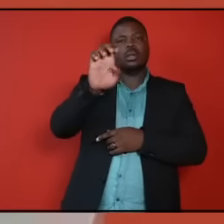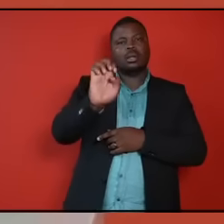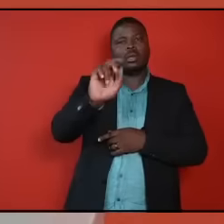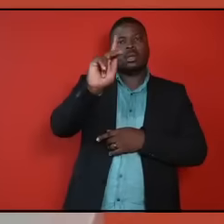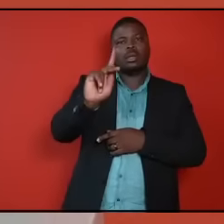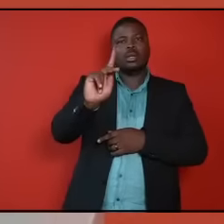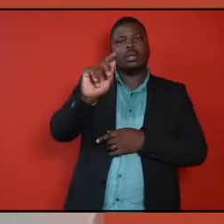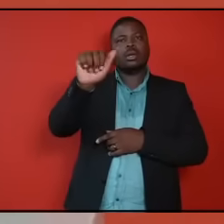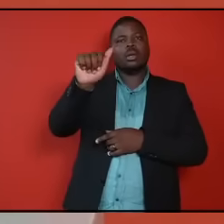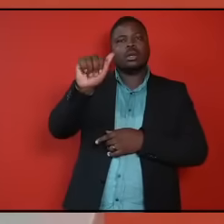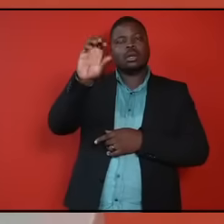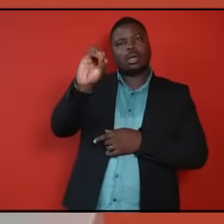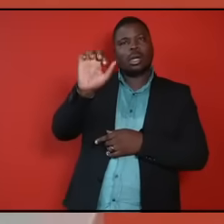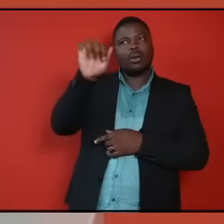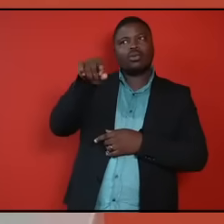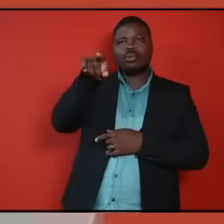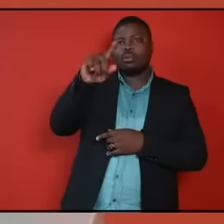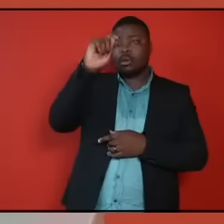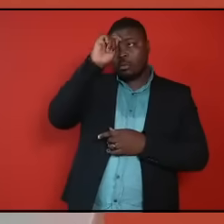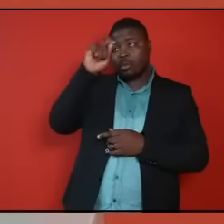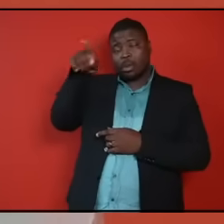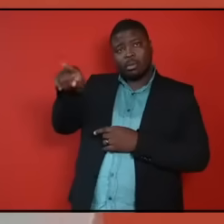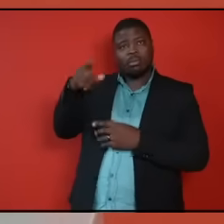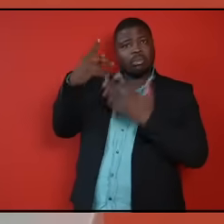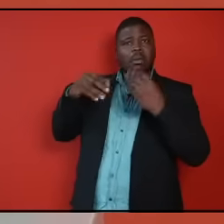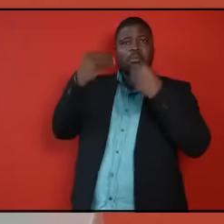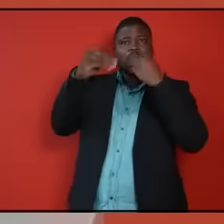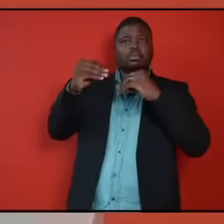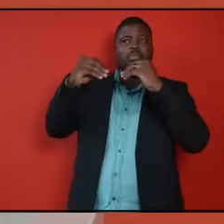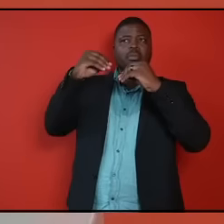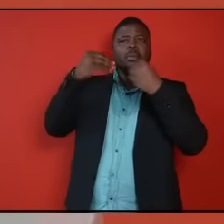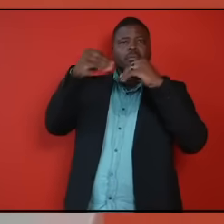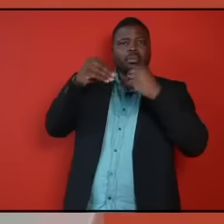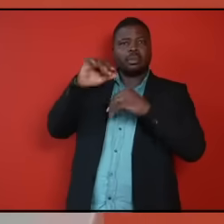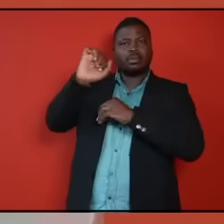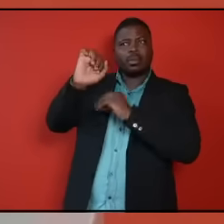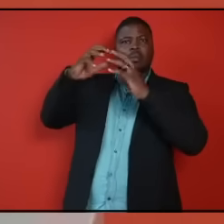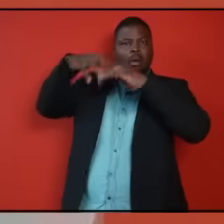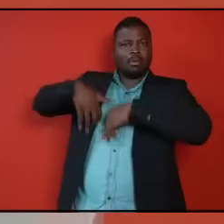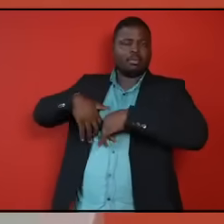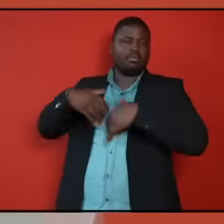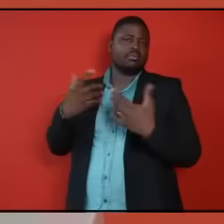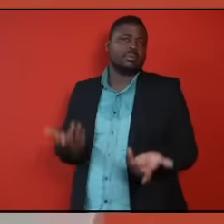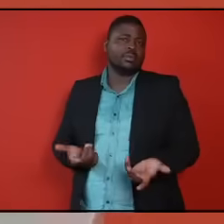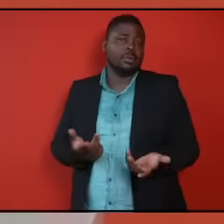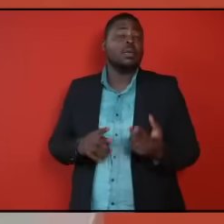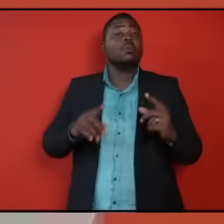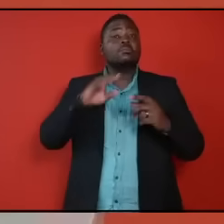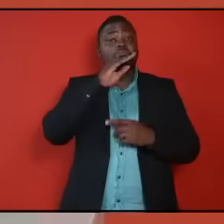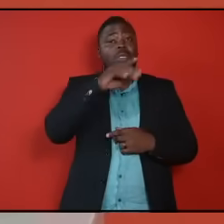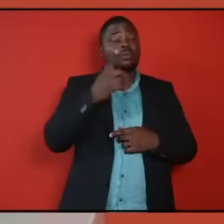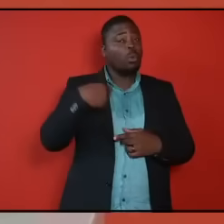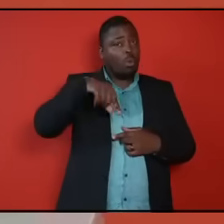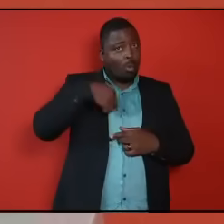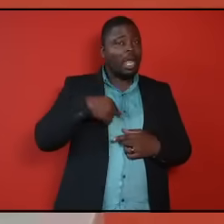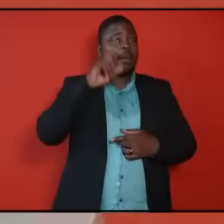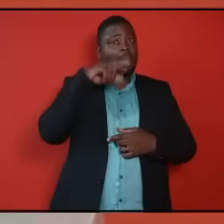We allowed them to use Lekau to demonstrate to us that blacks can't make it. We must refuse that.